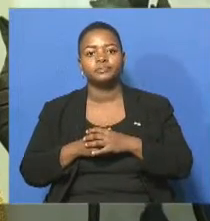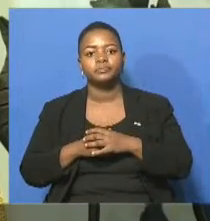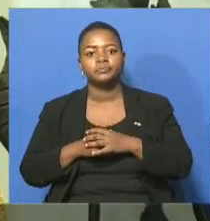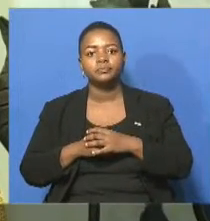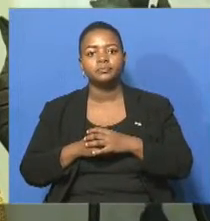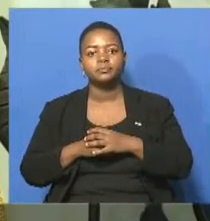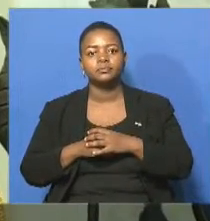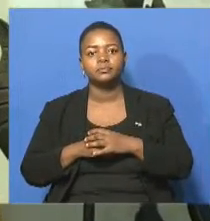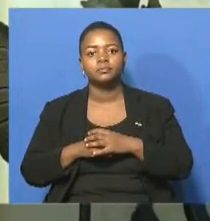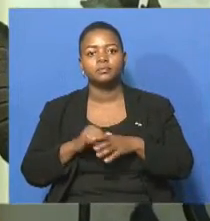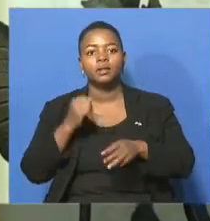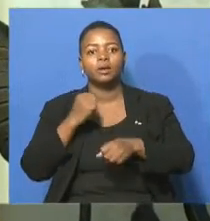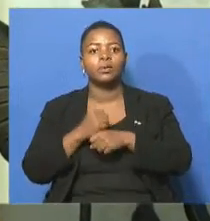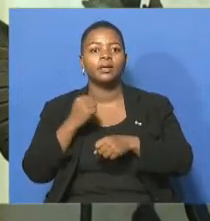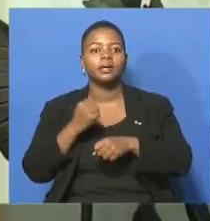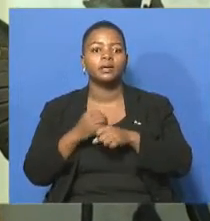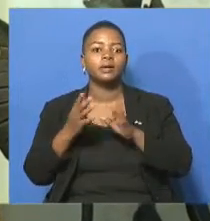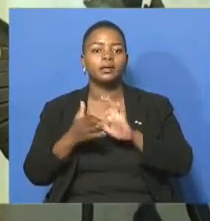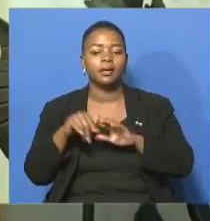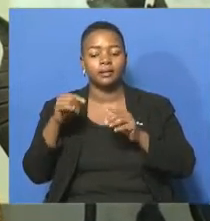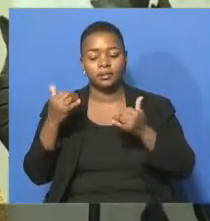critical